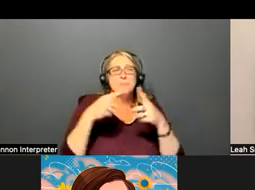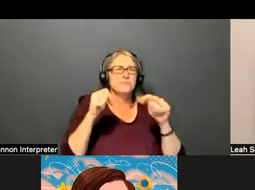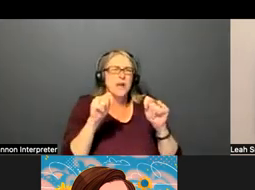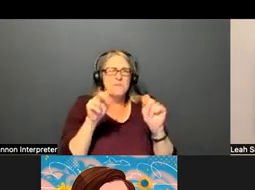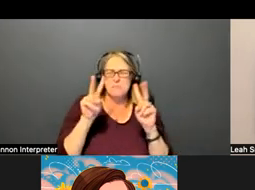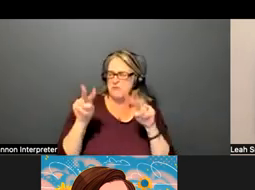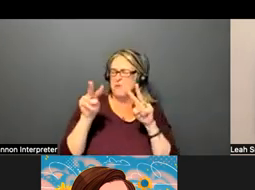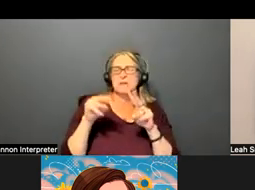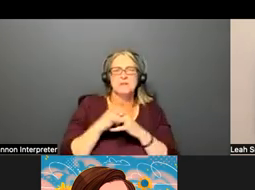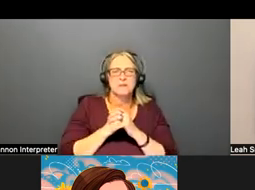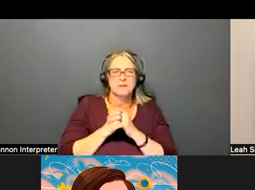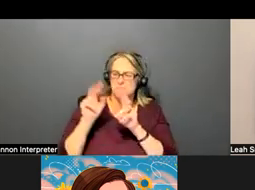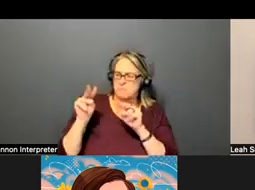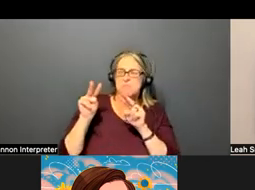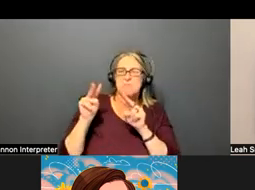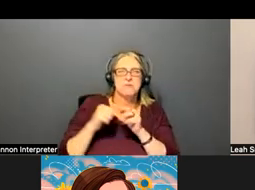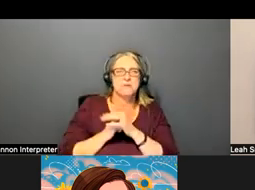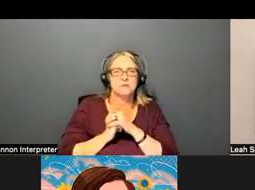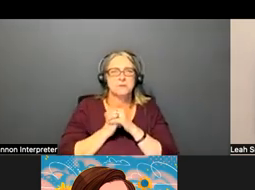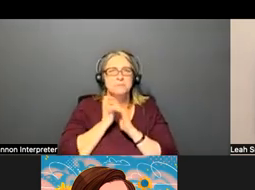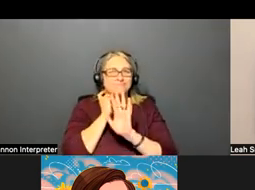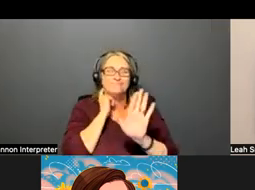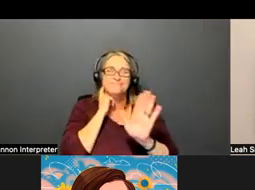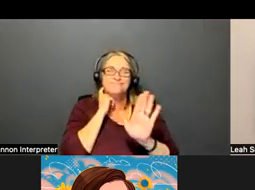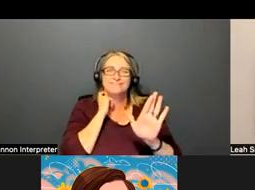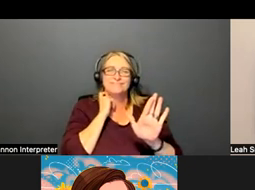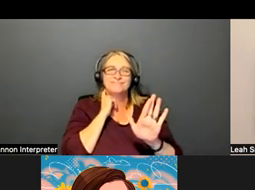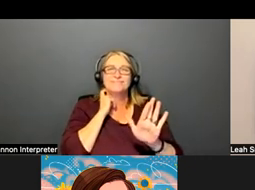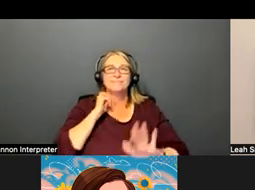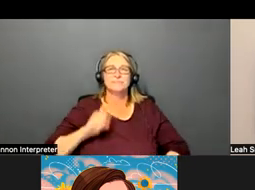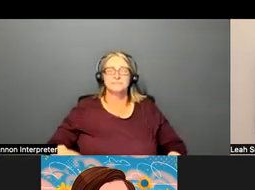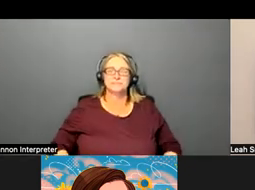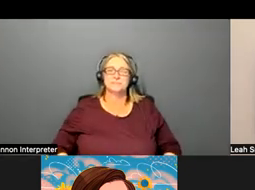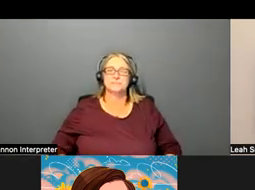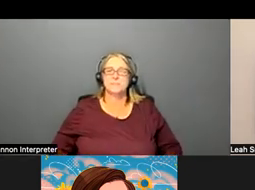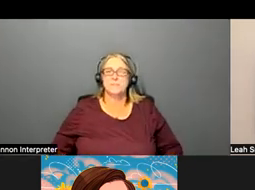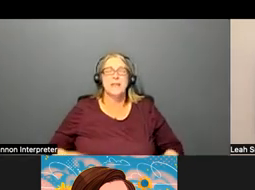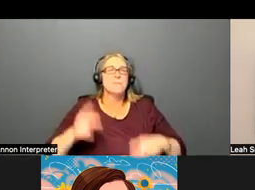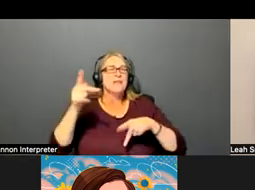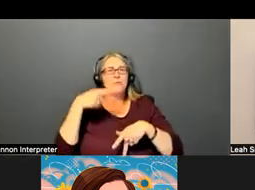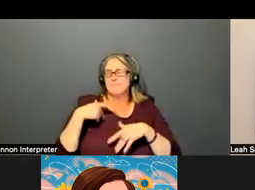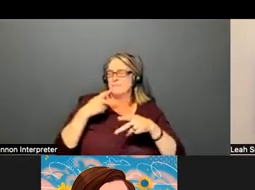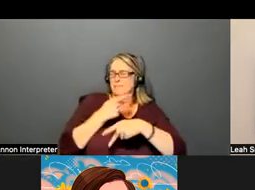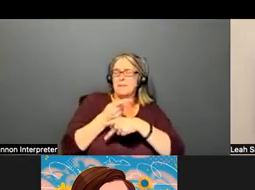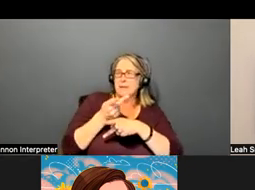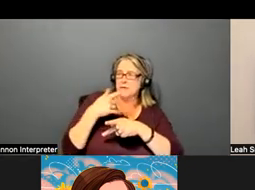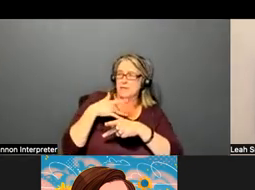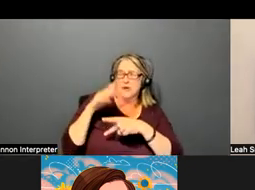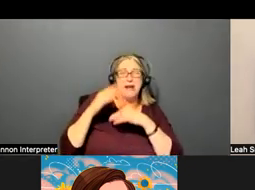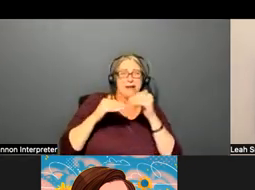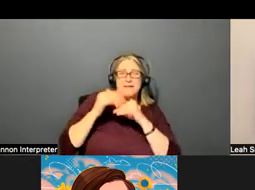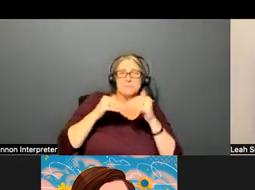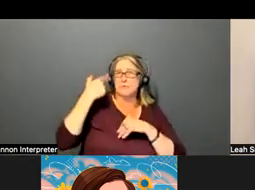trying to shame somebody, or, you know, we're making people feel uncomfortable for no reason. I think the purpose has to